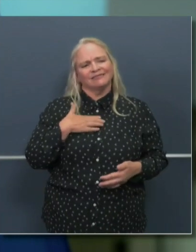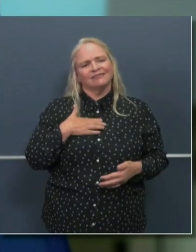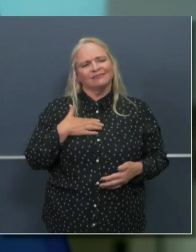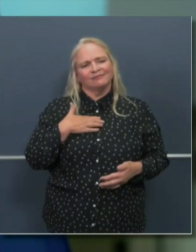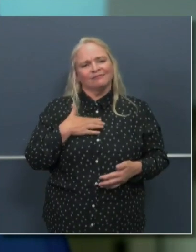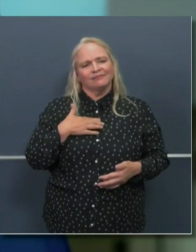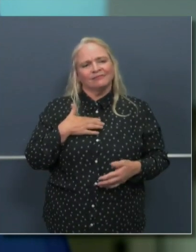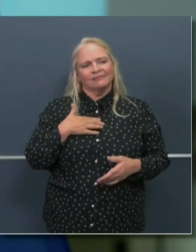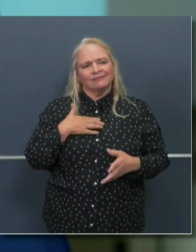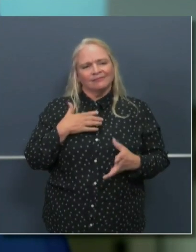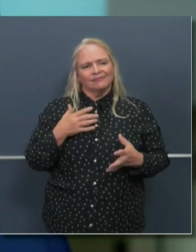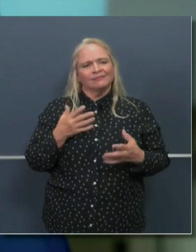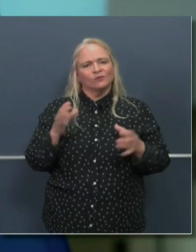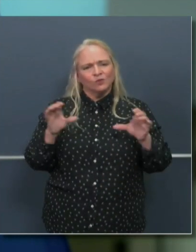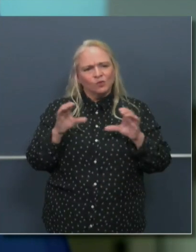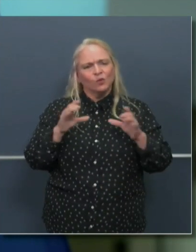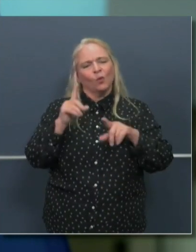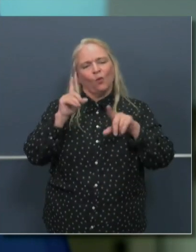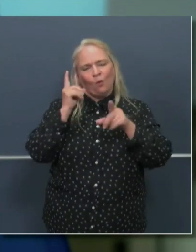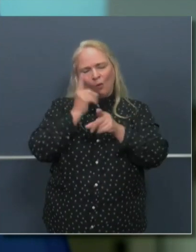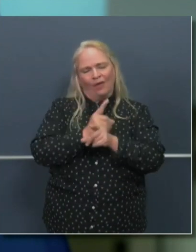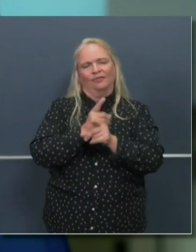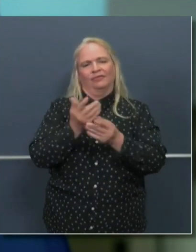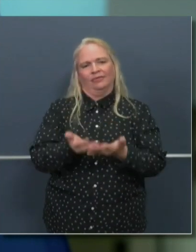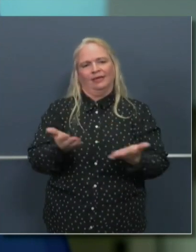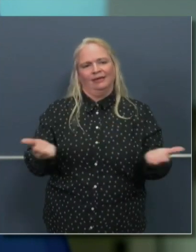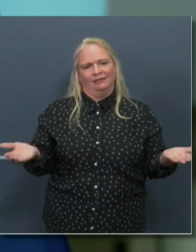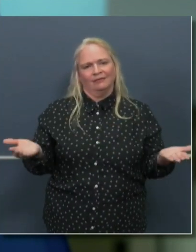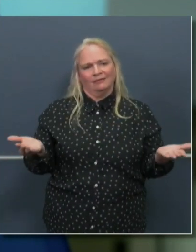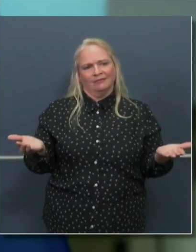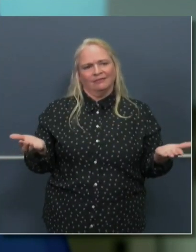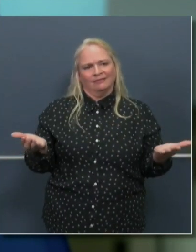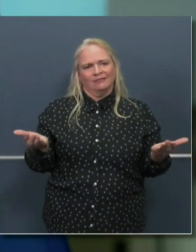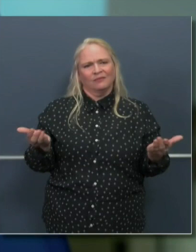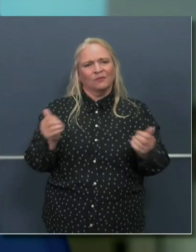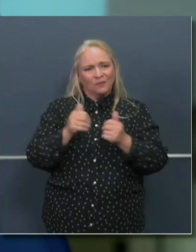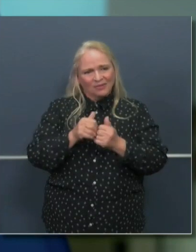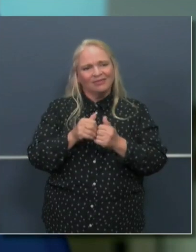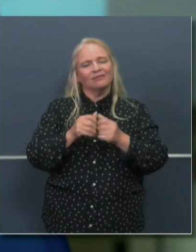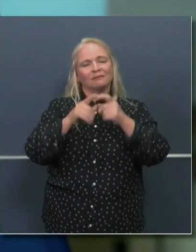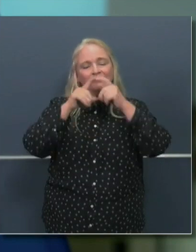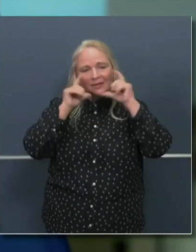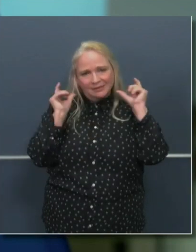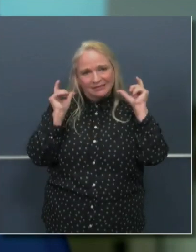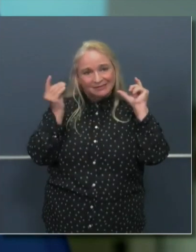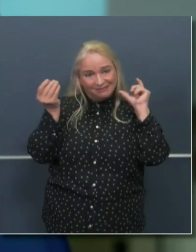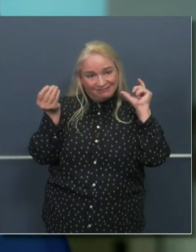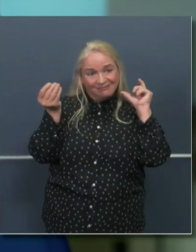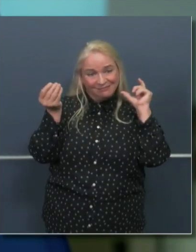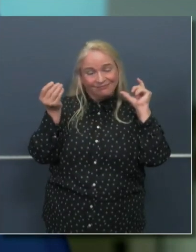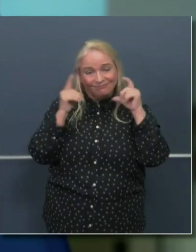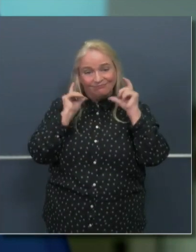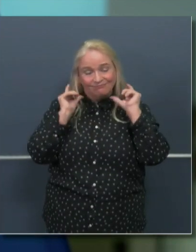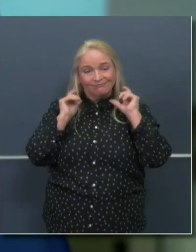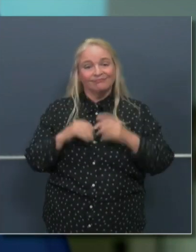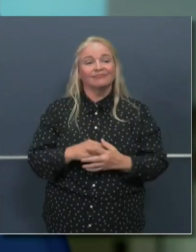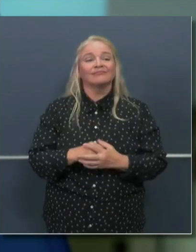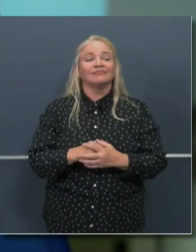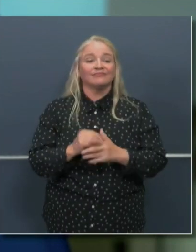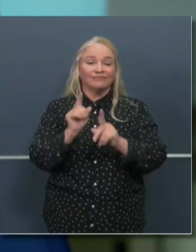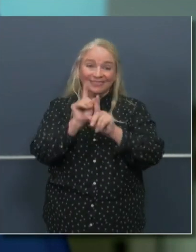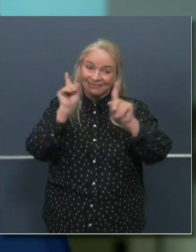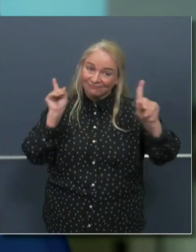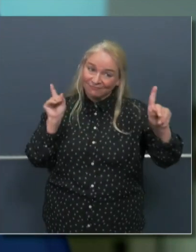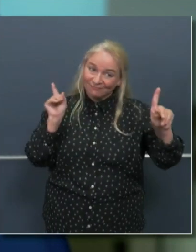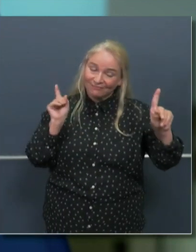are foundational and fundamental at this moment, and that begins with wearing these masks and physically distancing